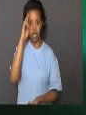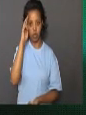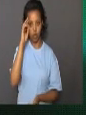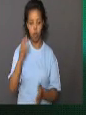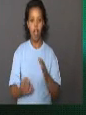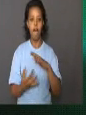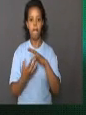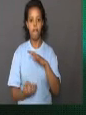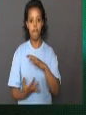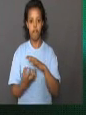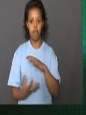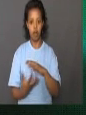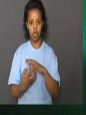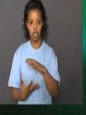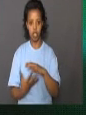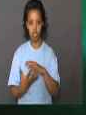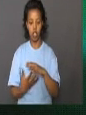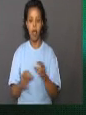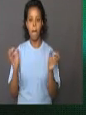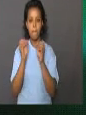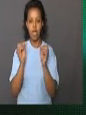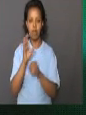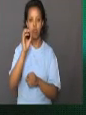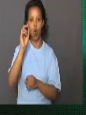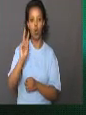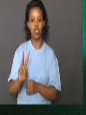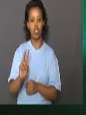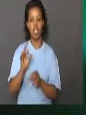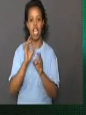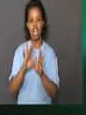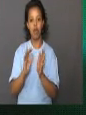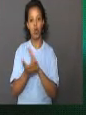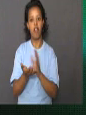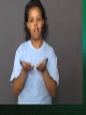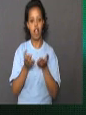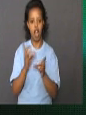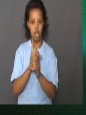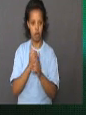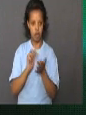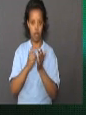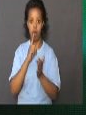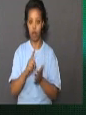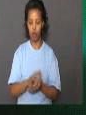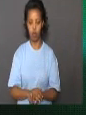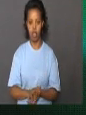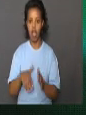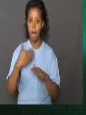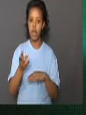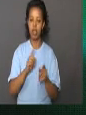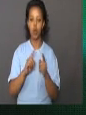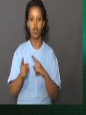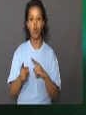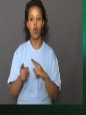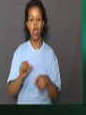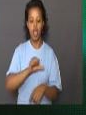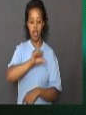Fermentation requires anaerobic conditions to occur. The next statement,